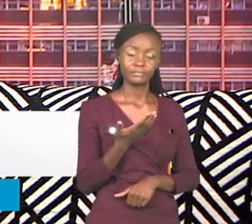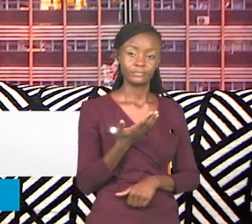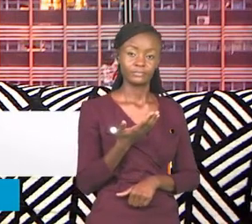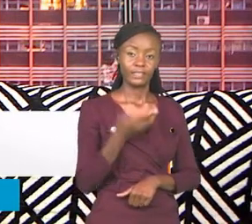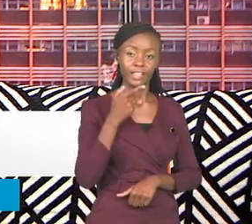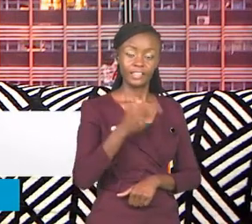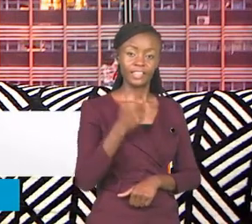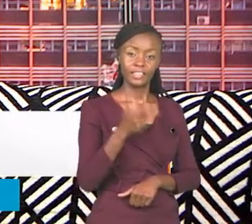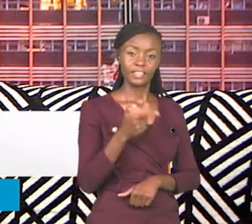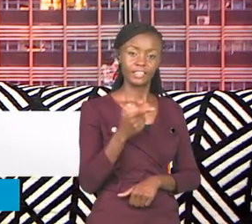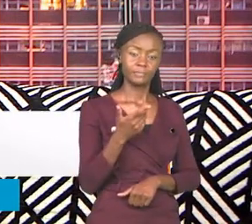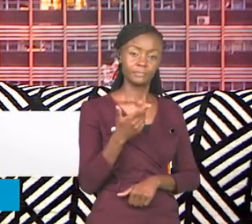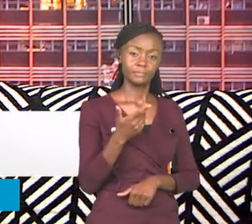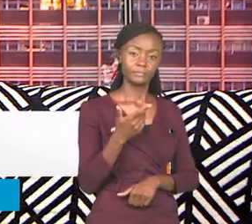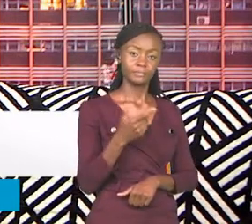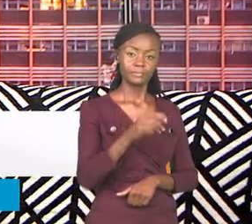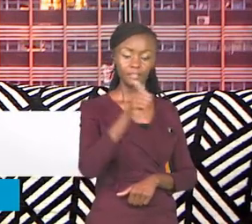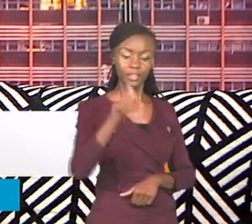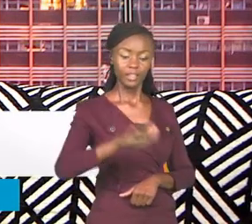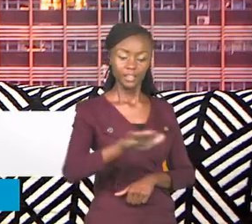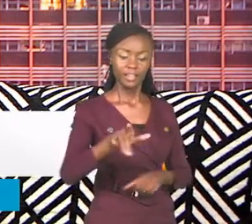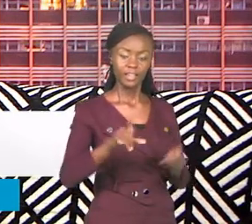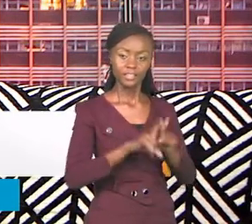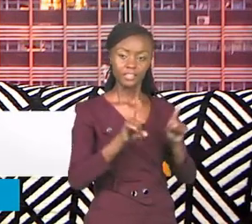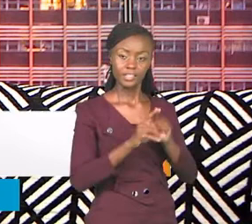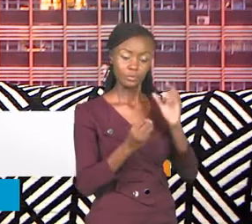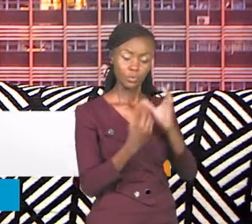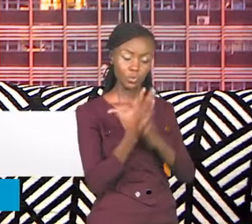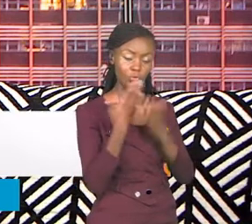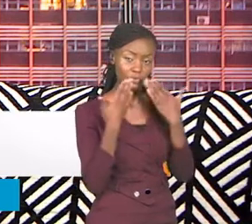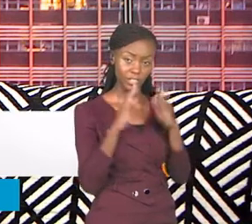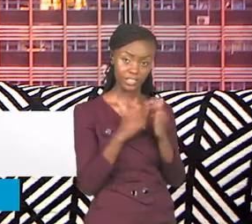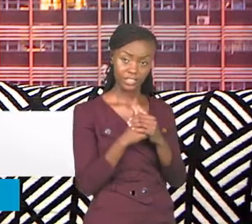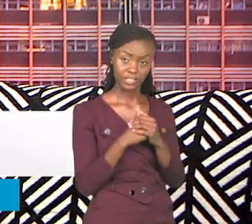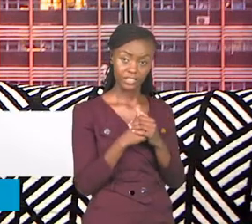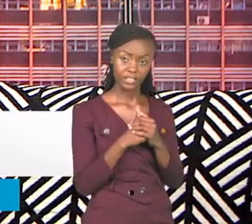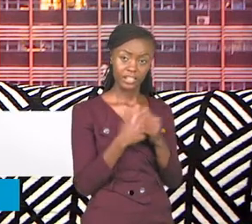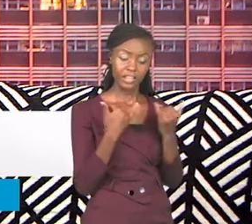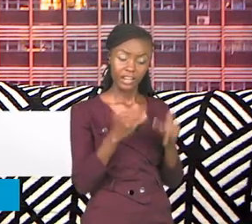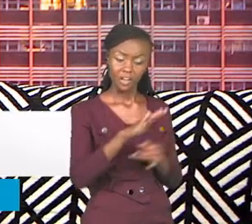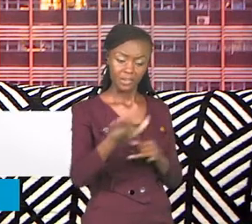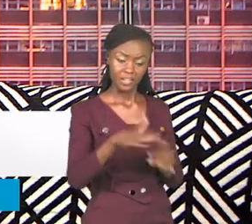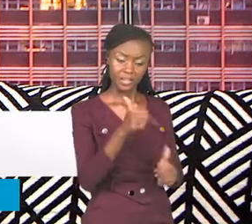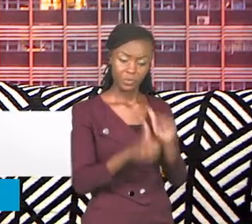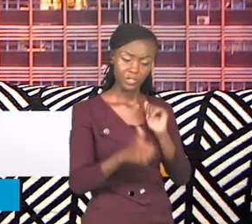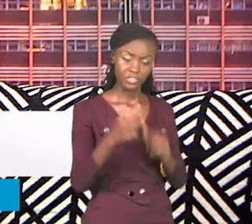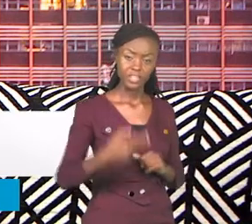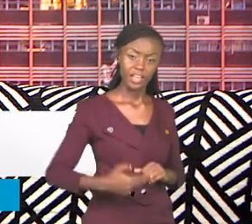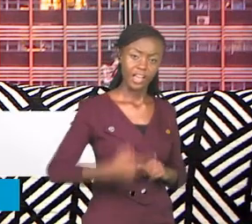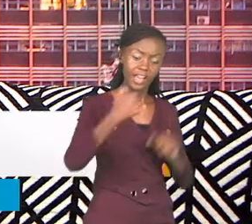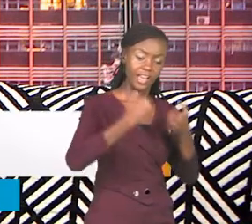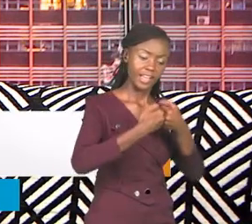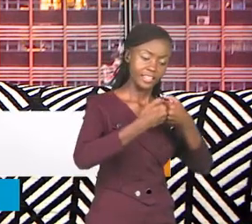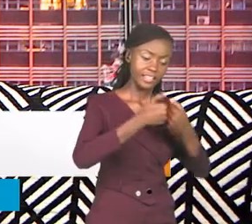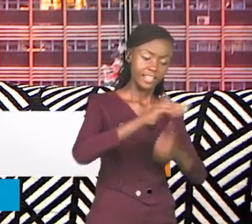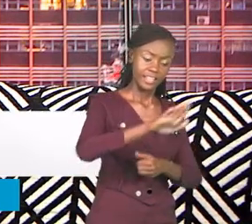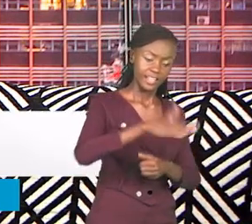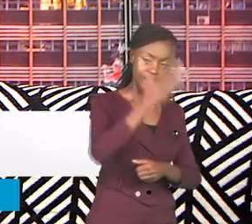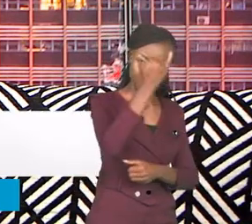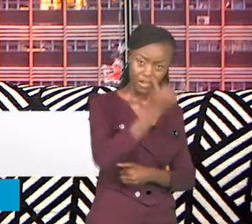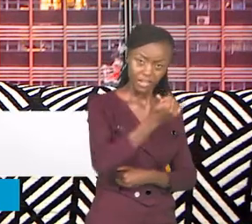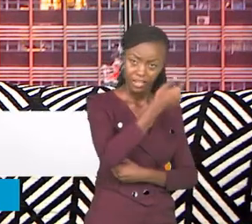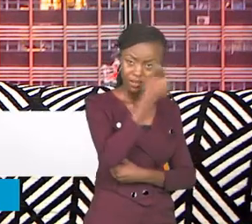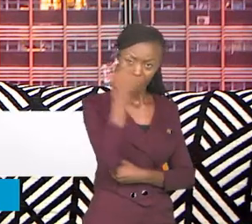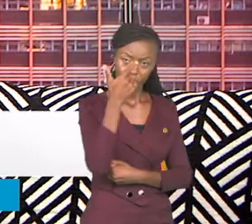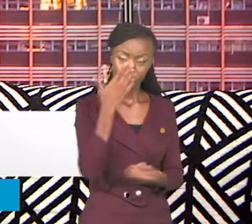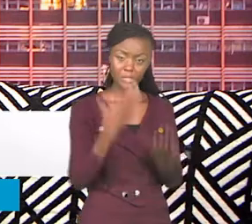A number other areas also came up. Mm-hmm. Now, why an area would be called a high collision area? There could be